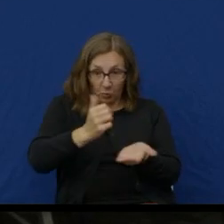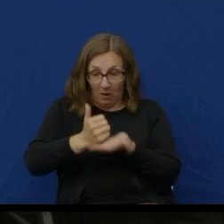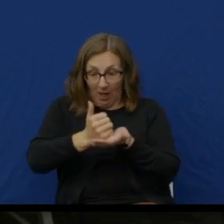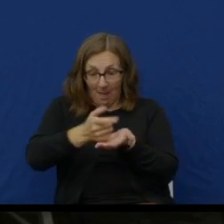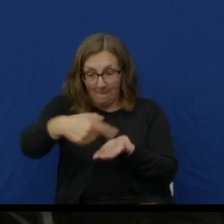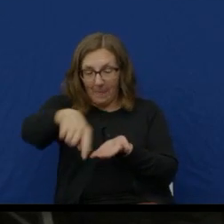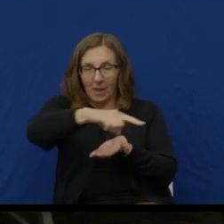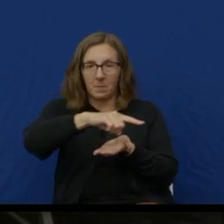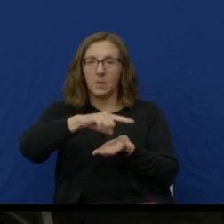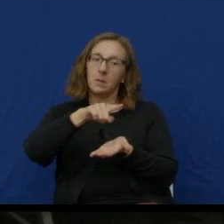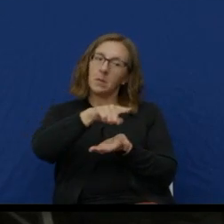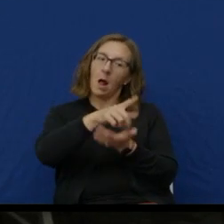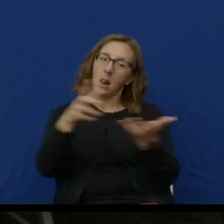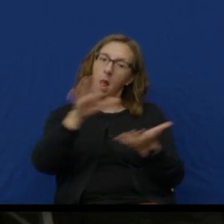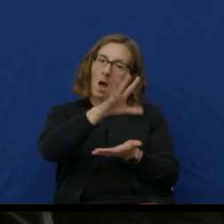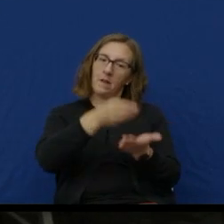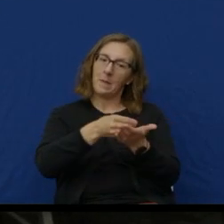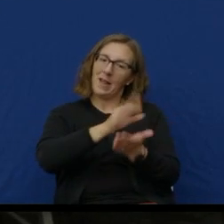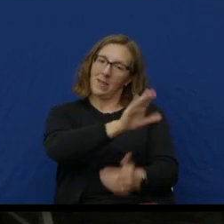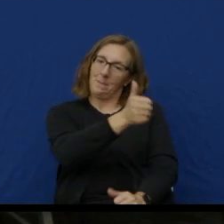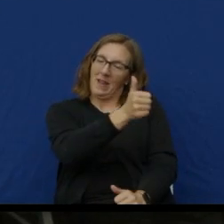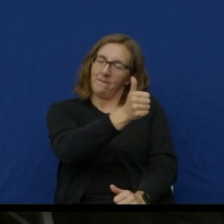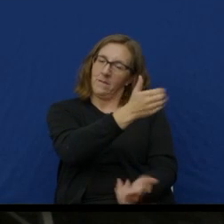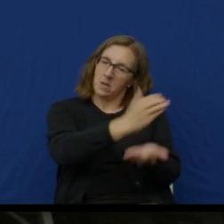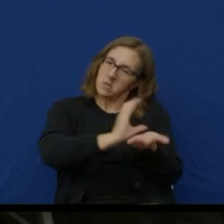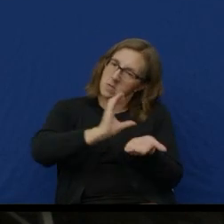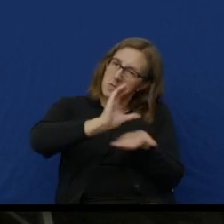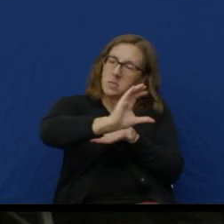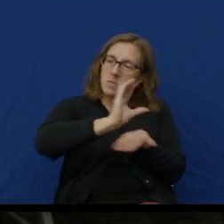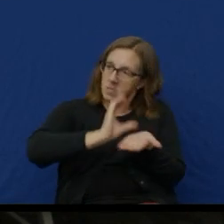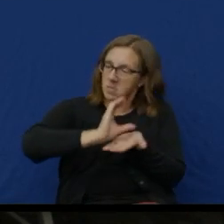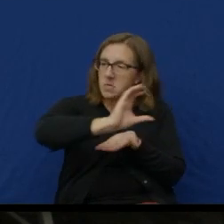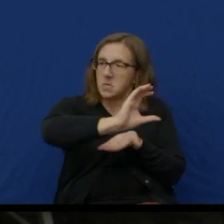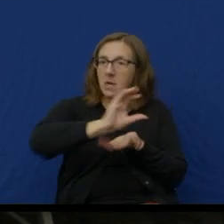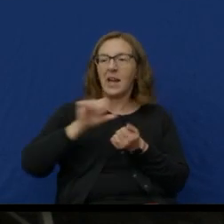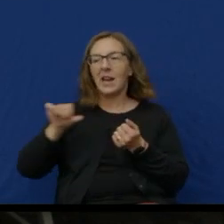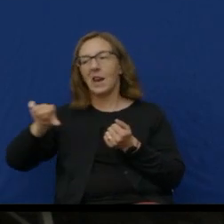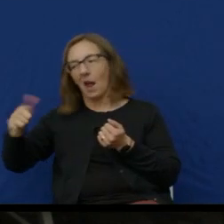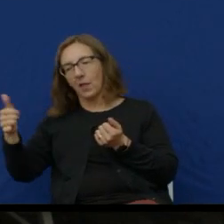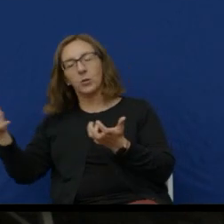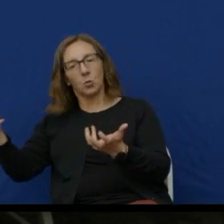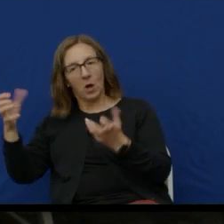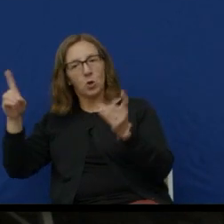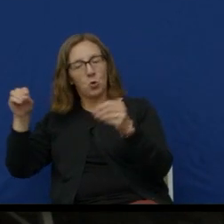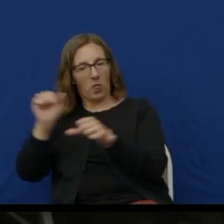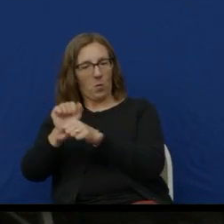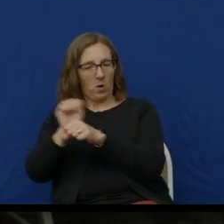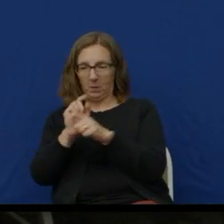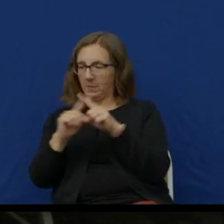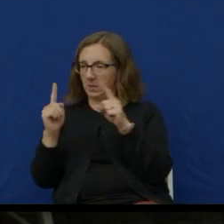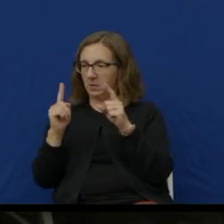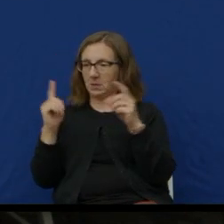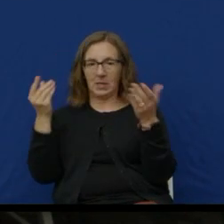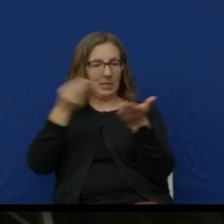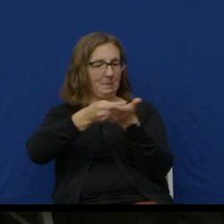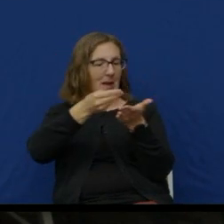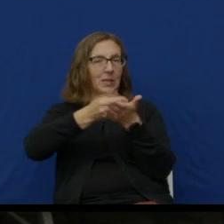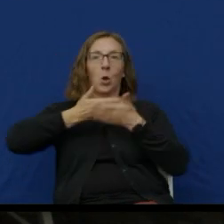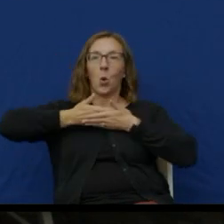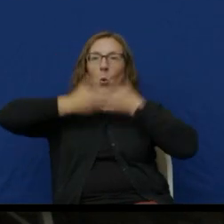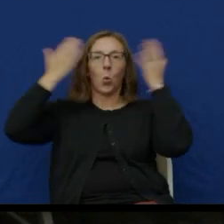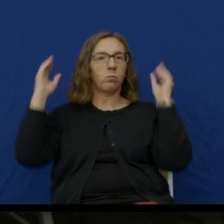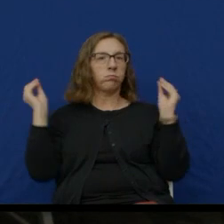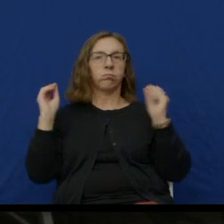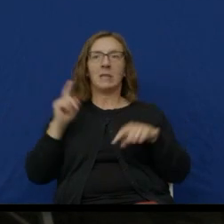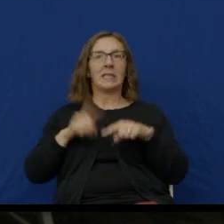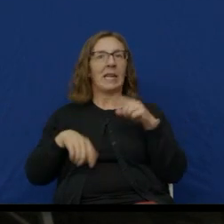they're investing a lot of capital themselves. And there's others who would like to do the work, but they say, okay, I don't have the investment of that capital to be